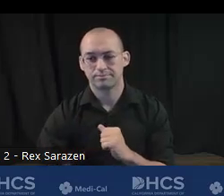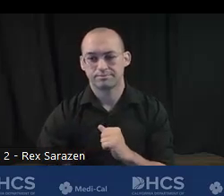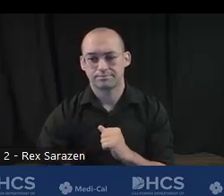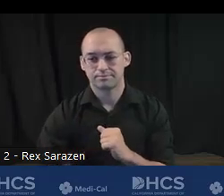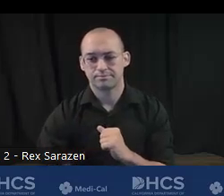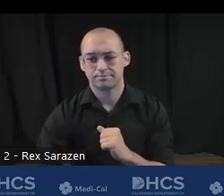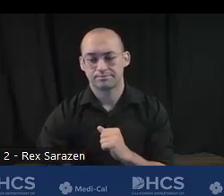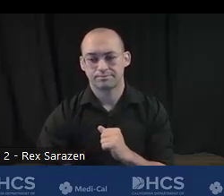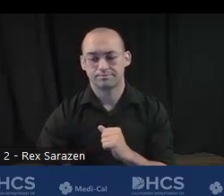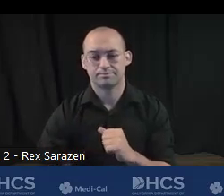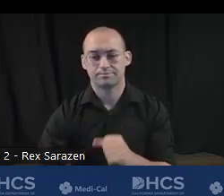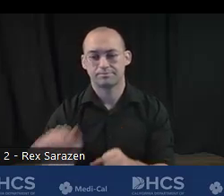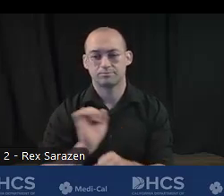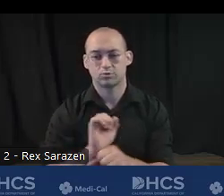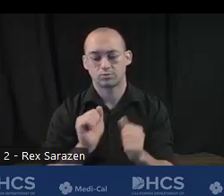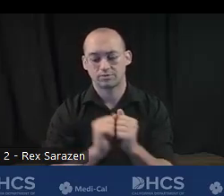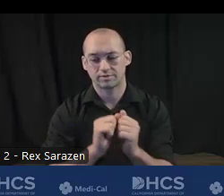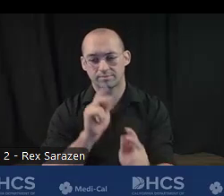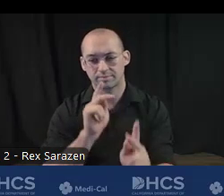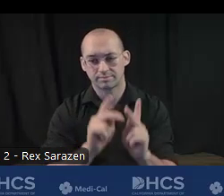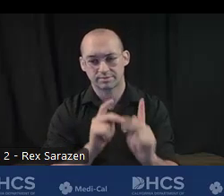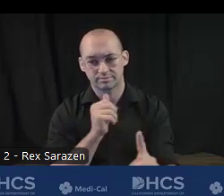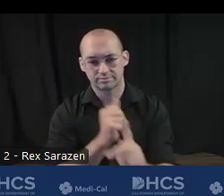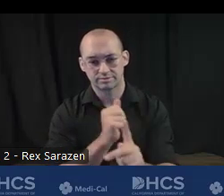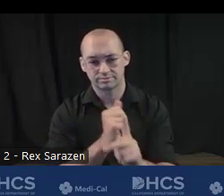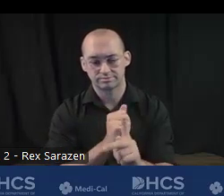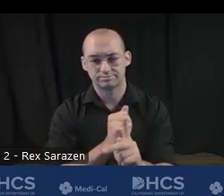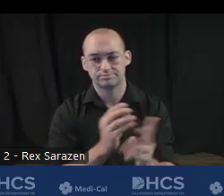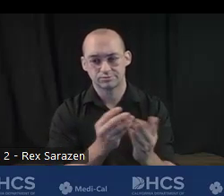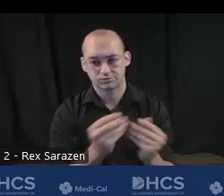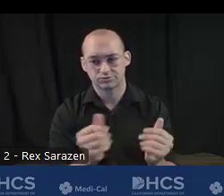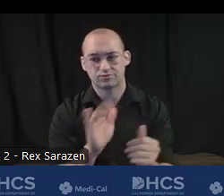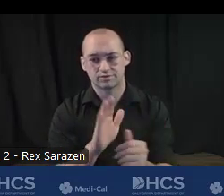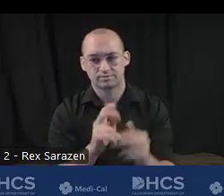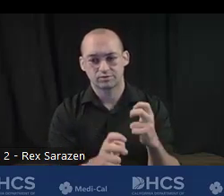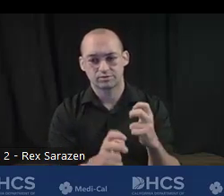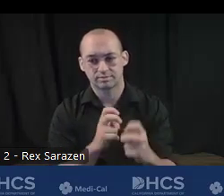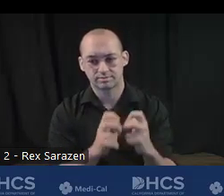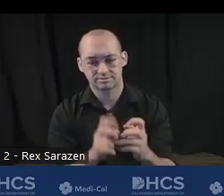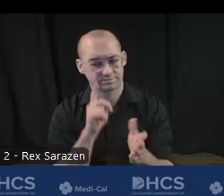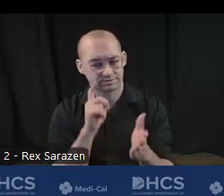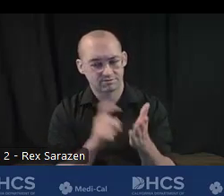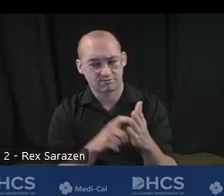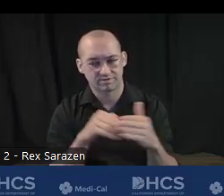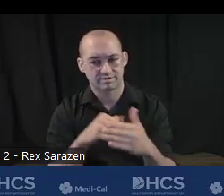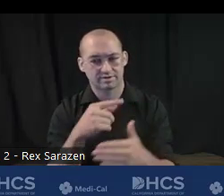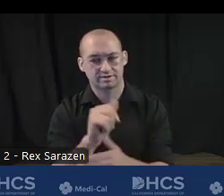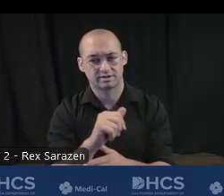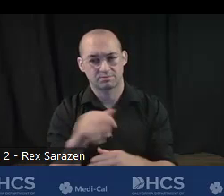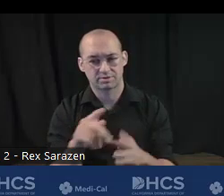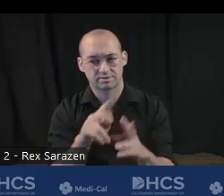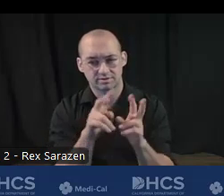working again with stakeholders to resolve issues previously identified in the gap analysis and with